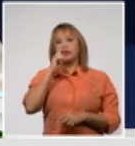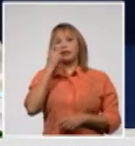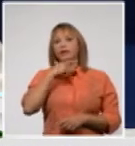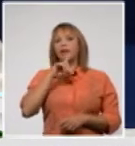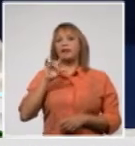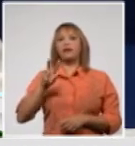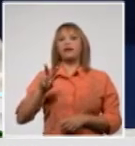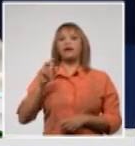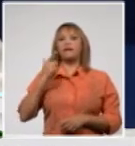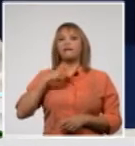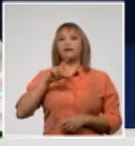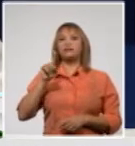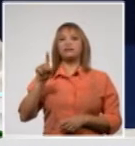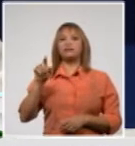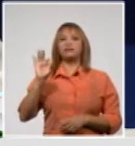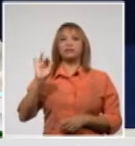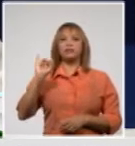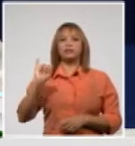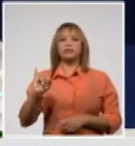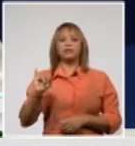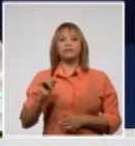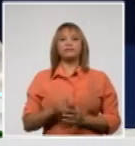186 in the Naval Hospital,